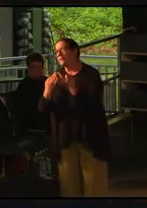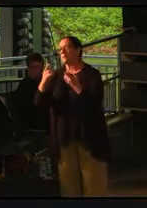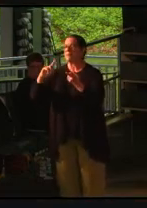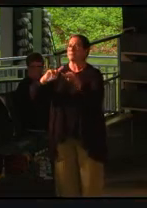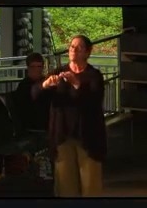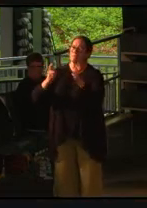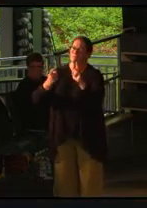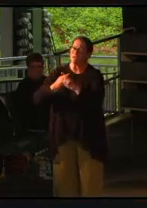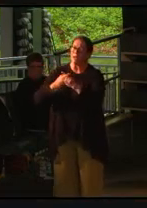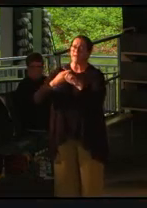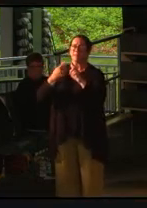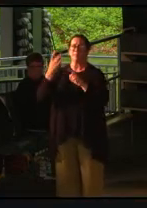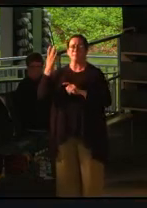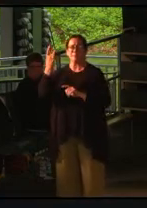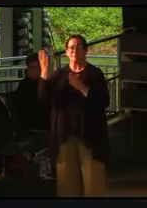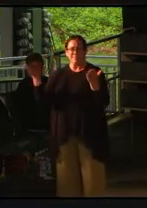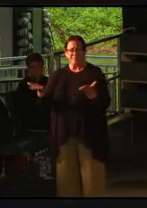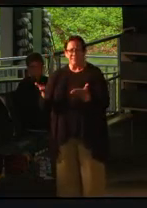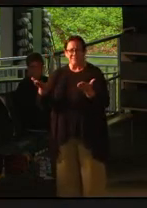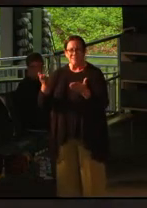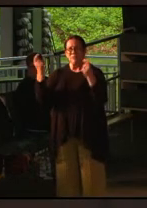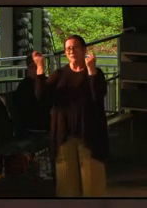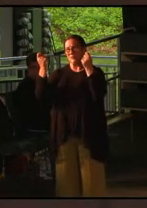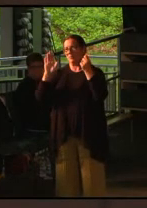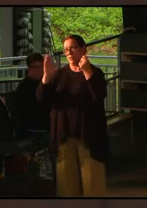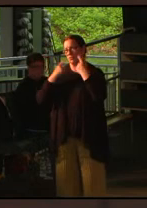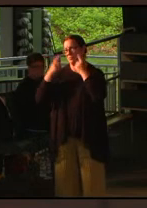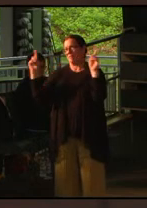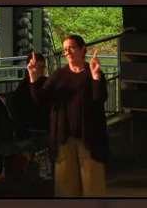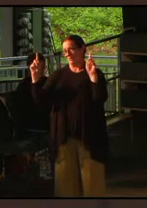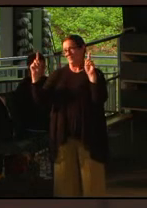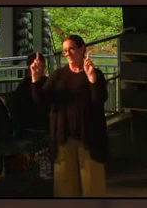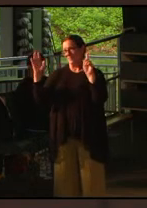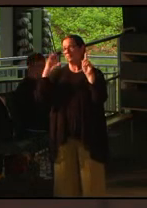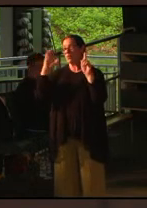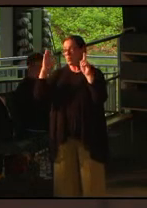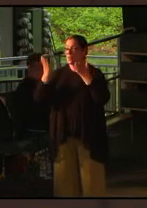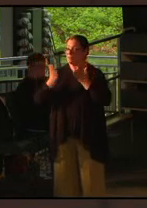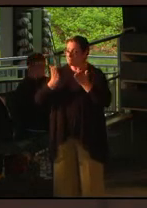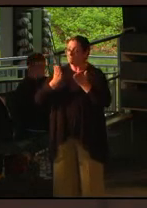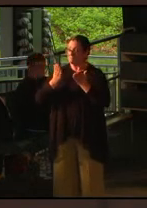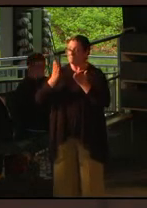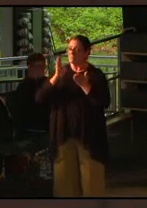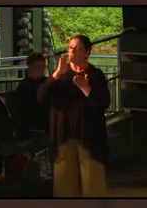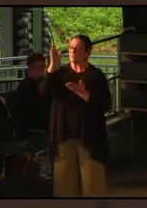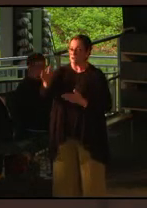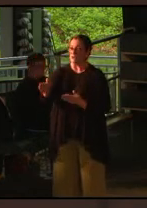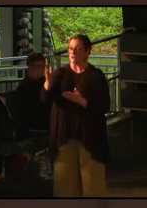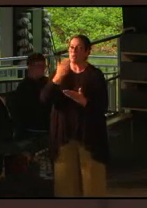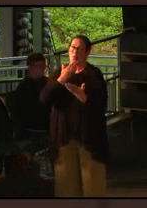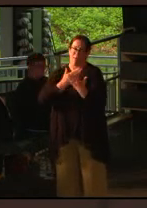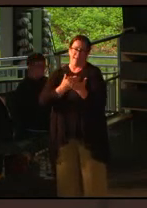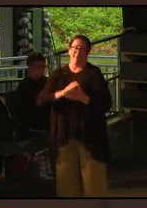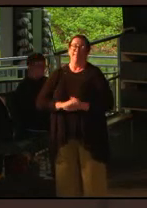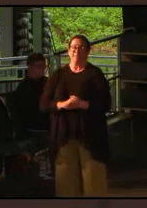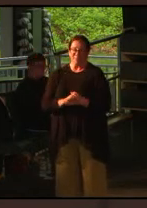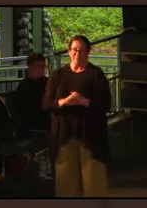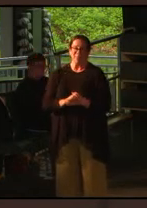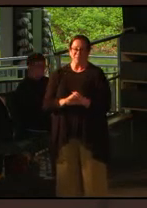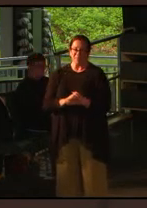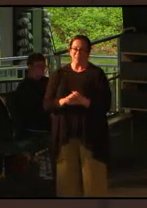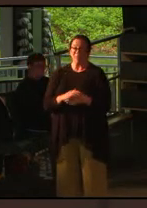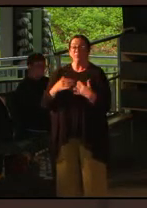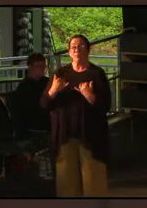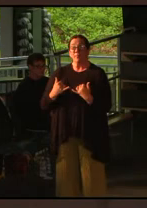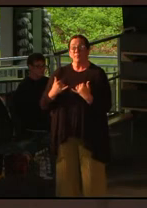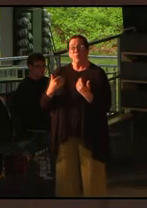friends to celebrate an accomplishment that will serve you well into the future. You